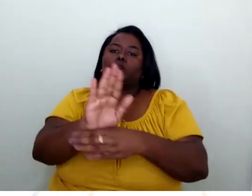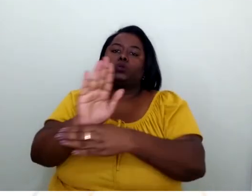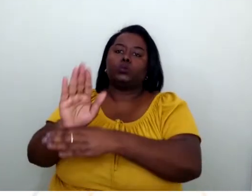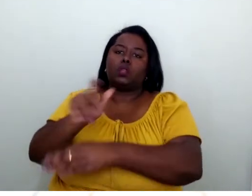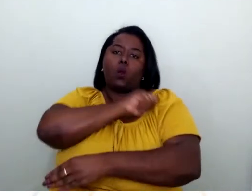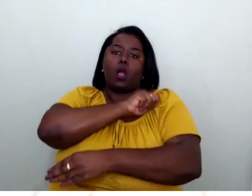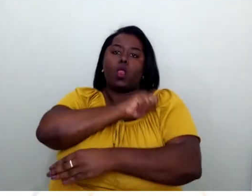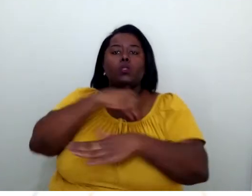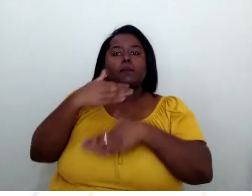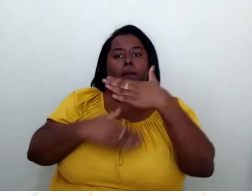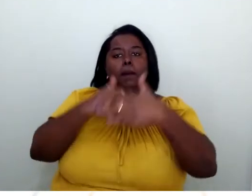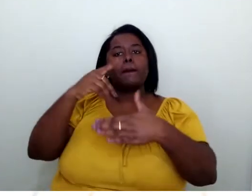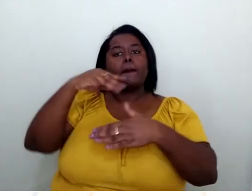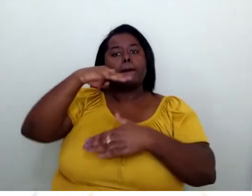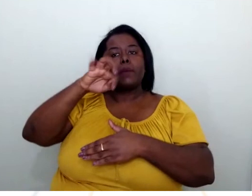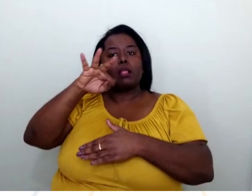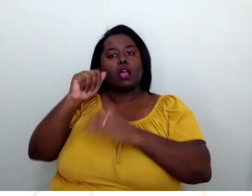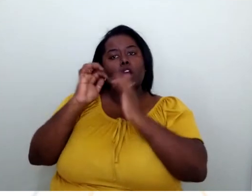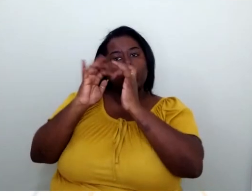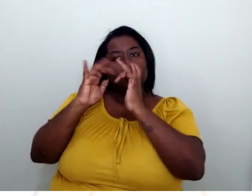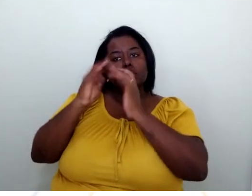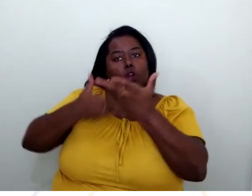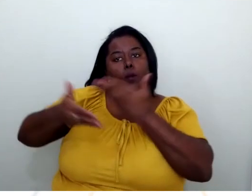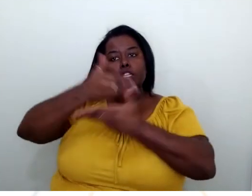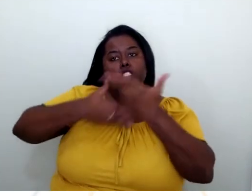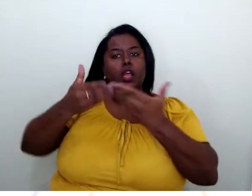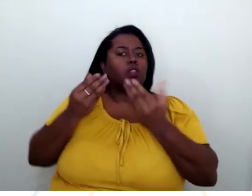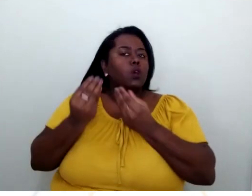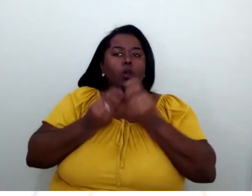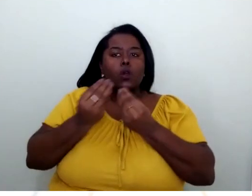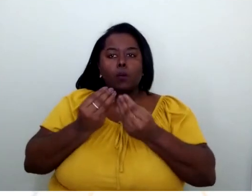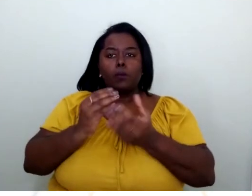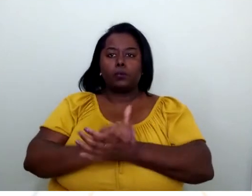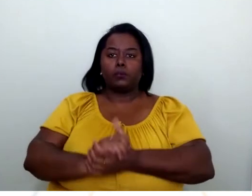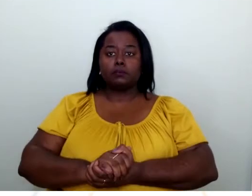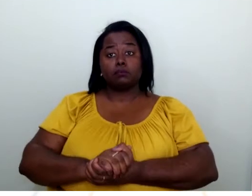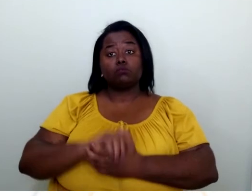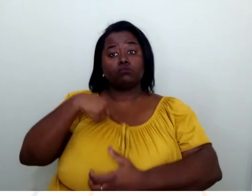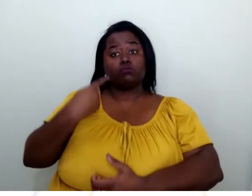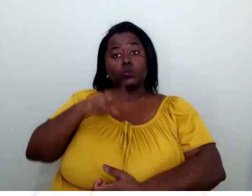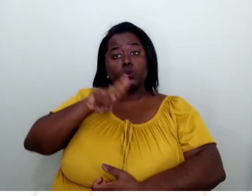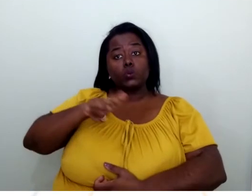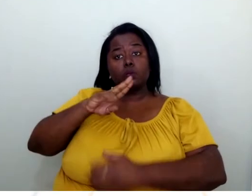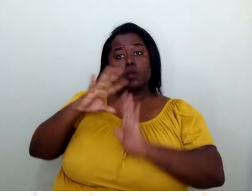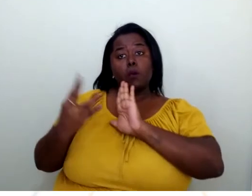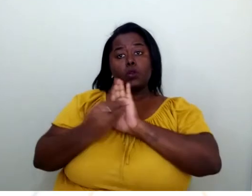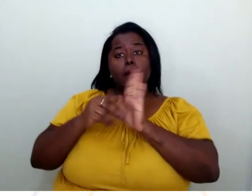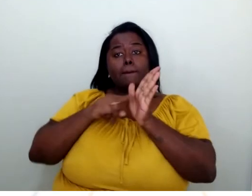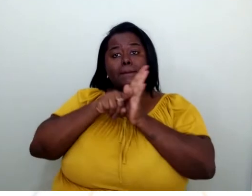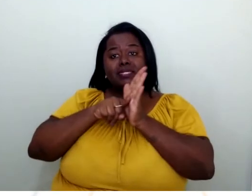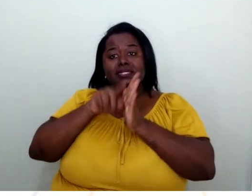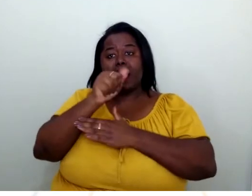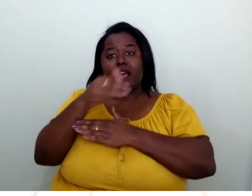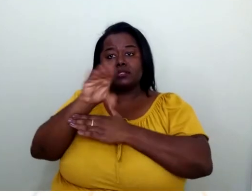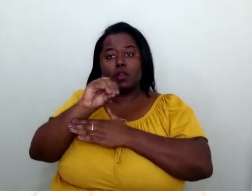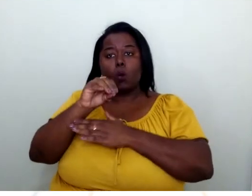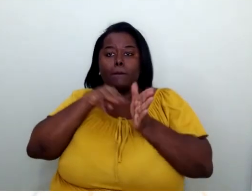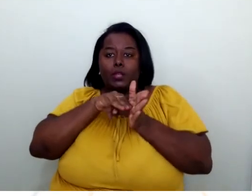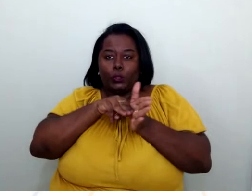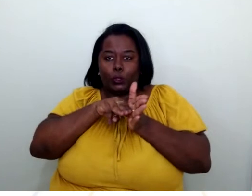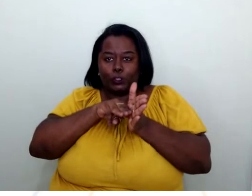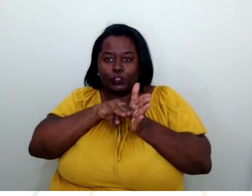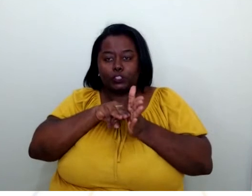So from that, they derived a shared metacognition questionnaire, which consists of 13